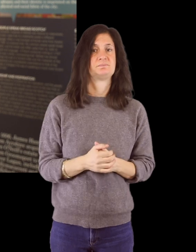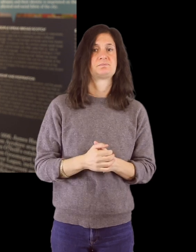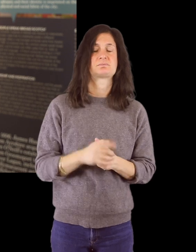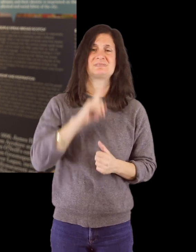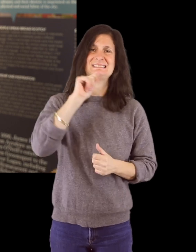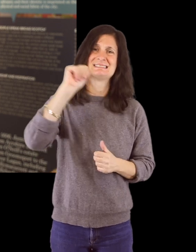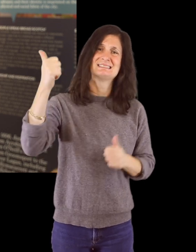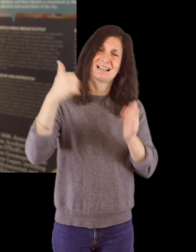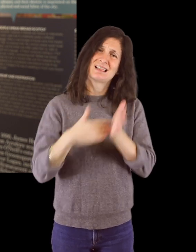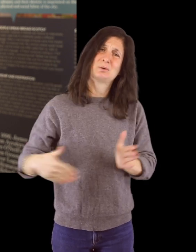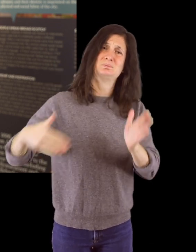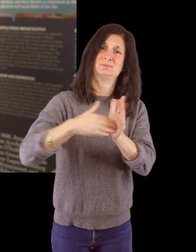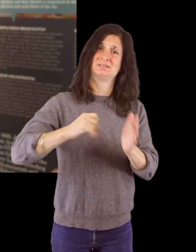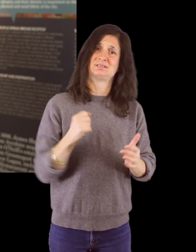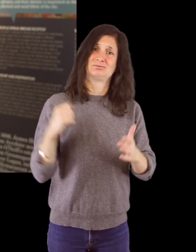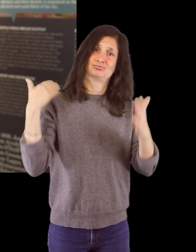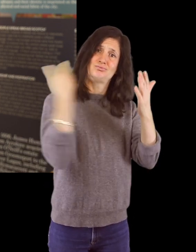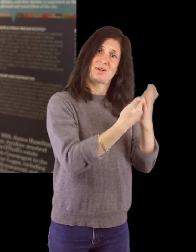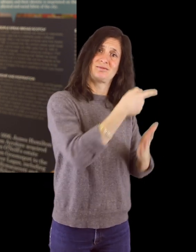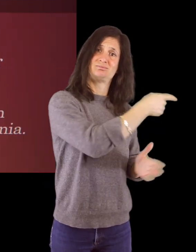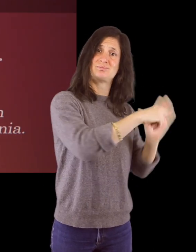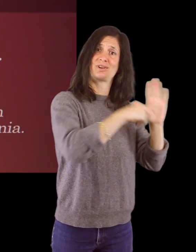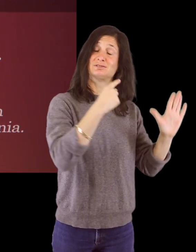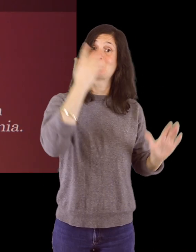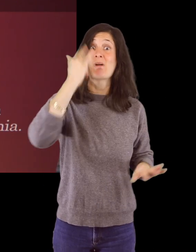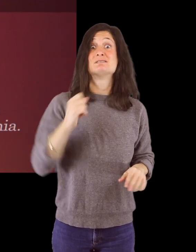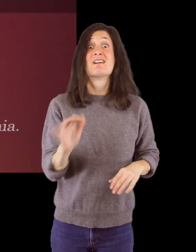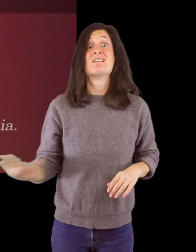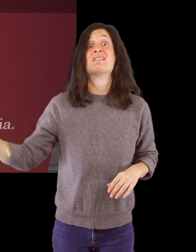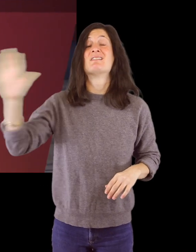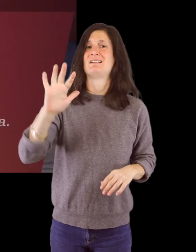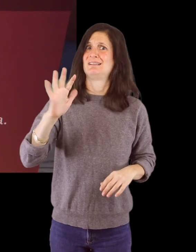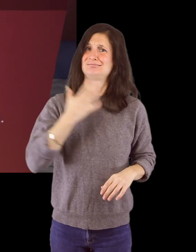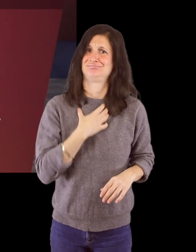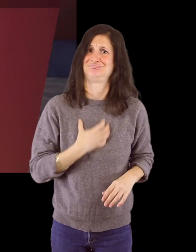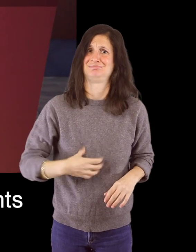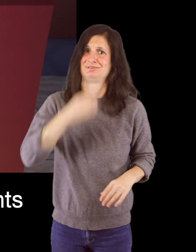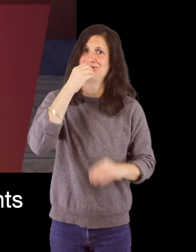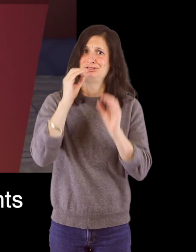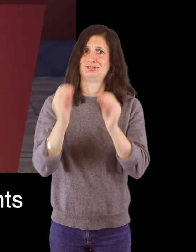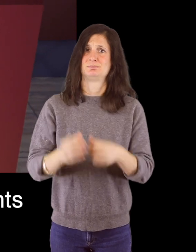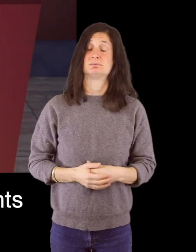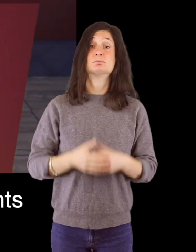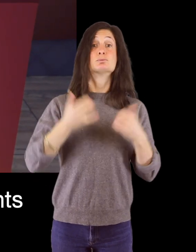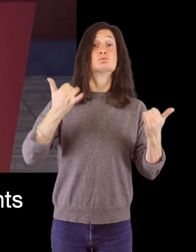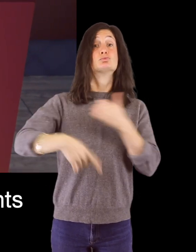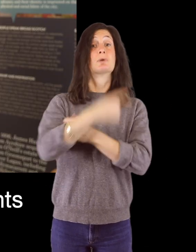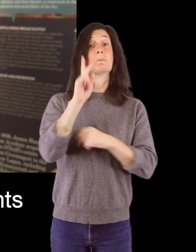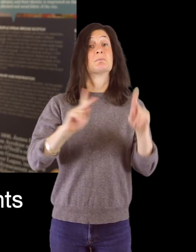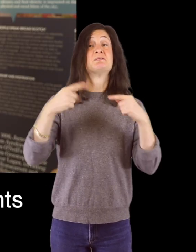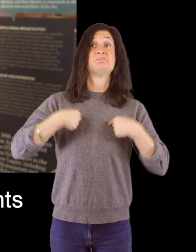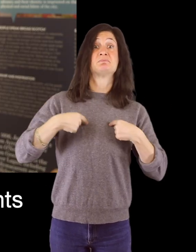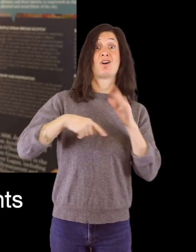when tens of thousands of Scots arrived in Ulster following famine across much of Scotland. Today, Ulster Scots are